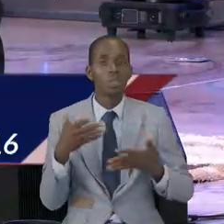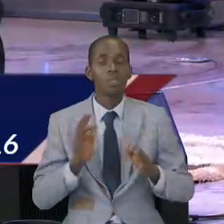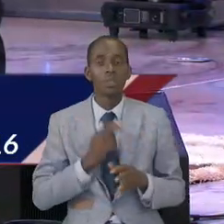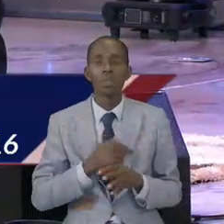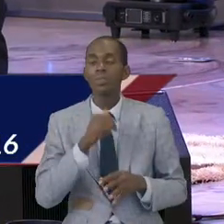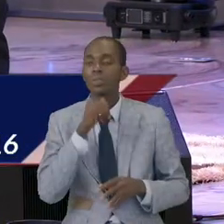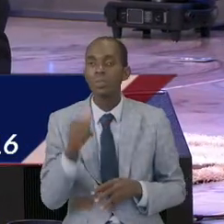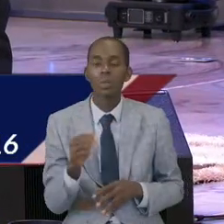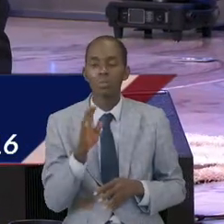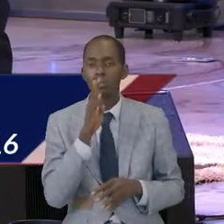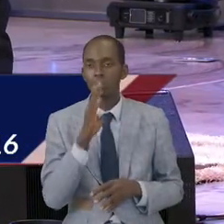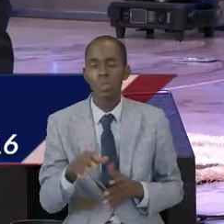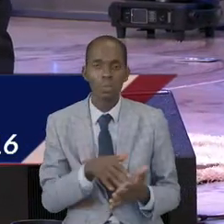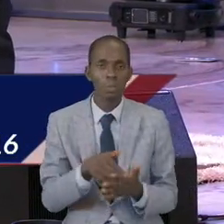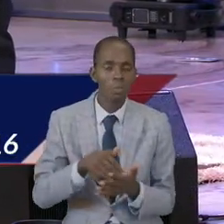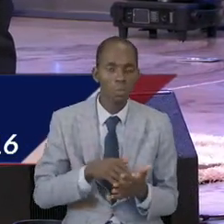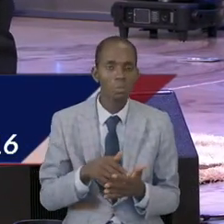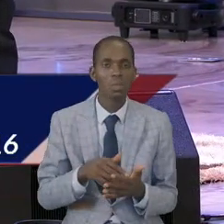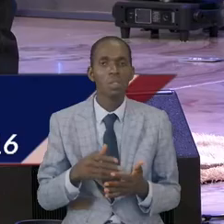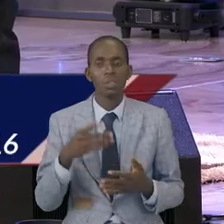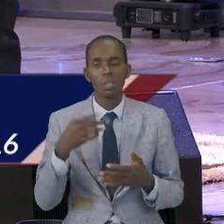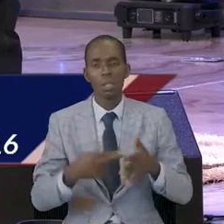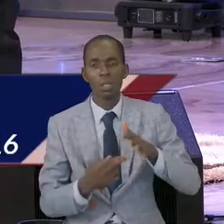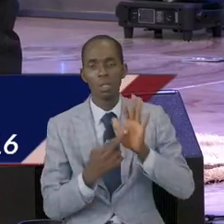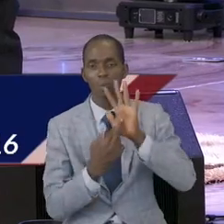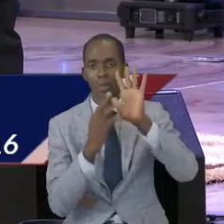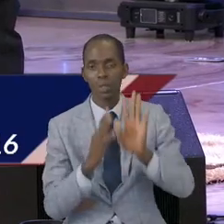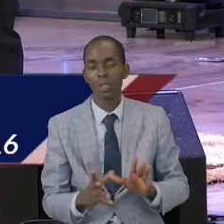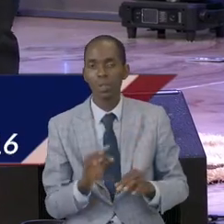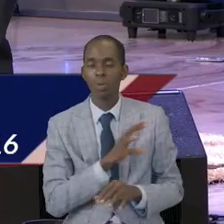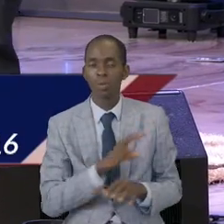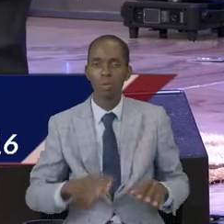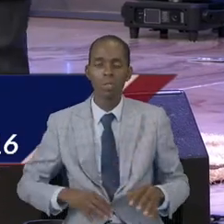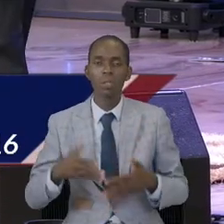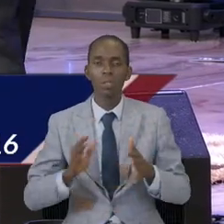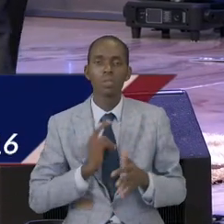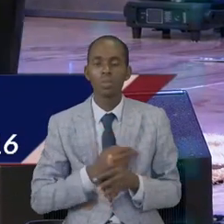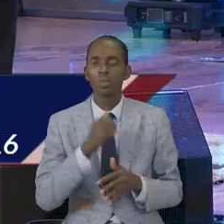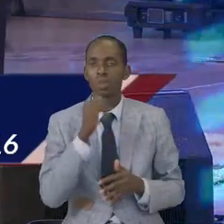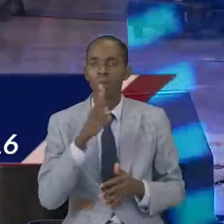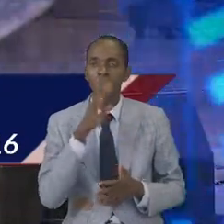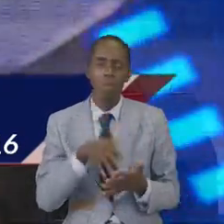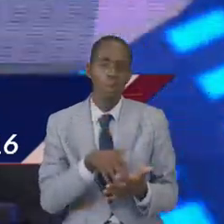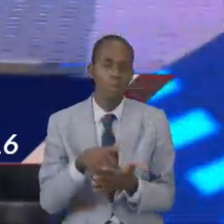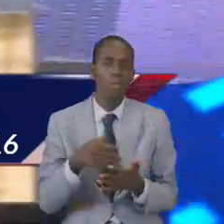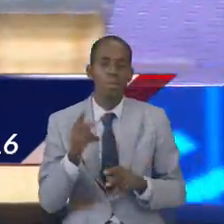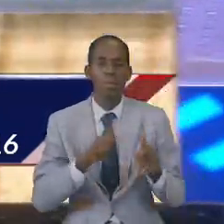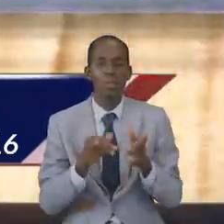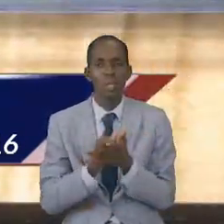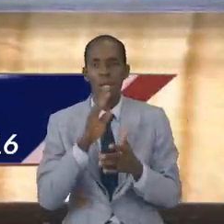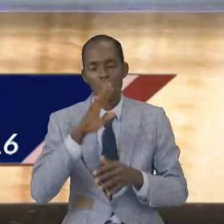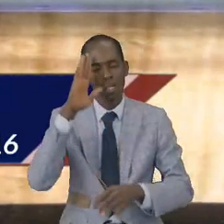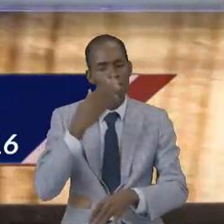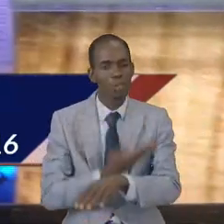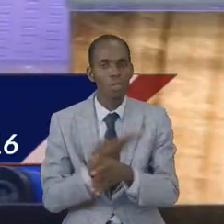be weary. Apostles, ambassadors of Christ, let us not be weary. The people who are sons and servants